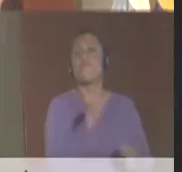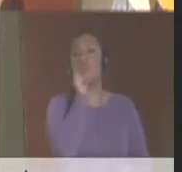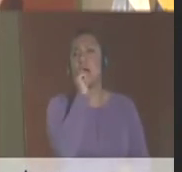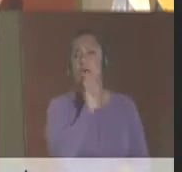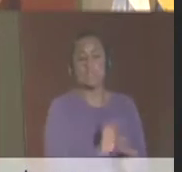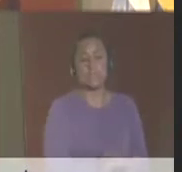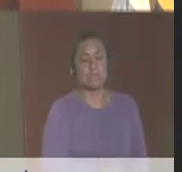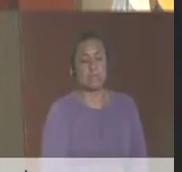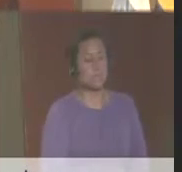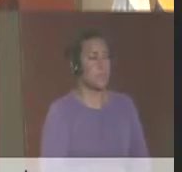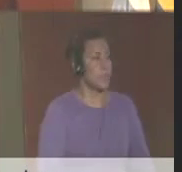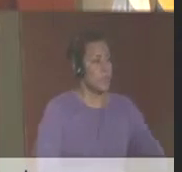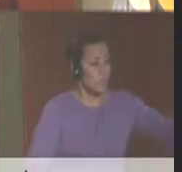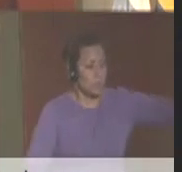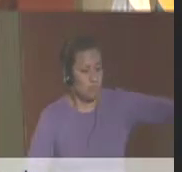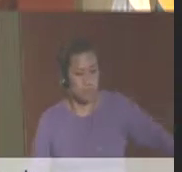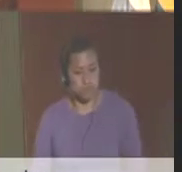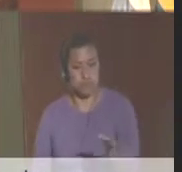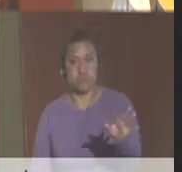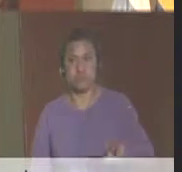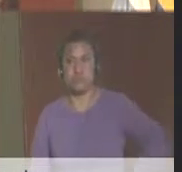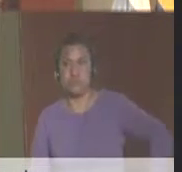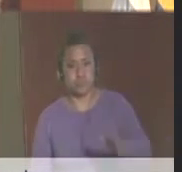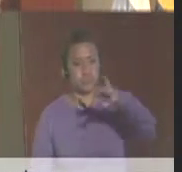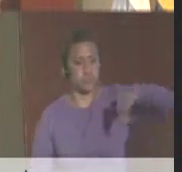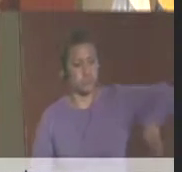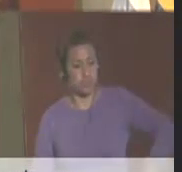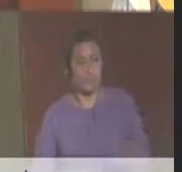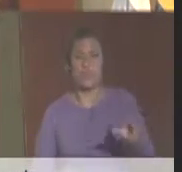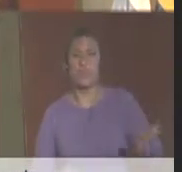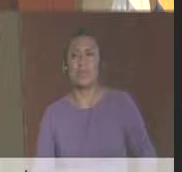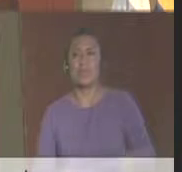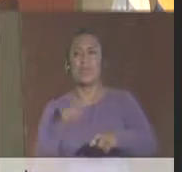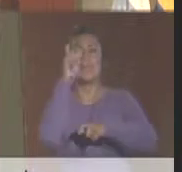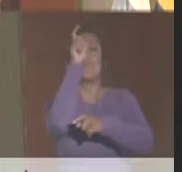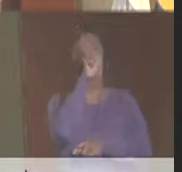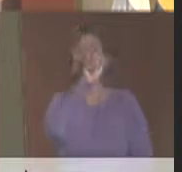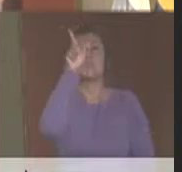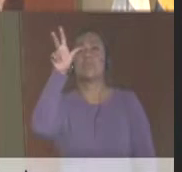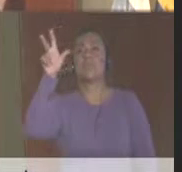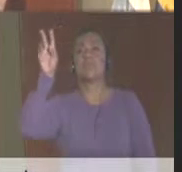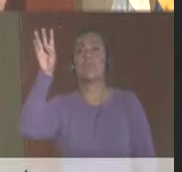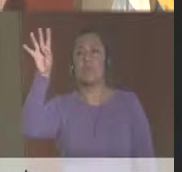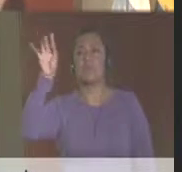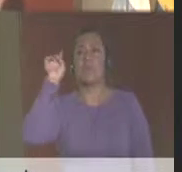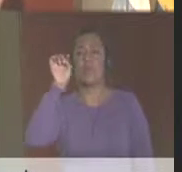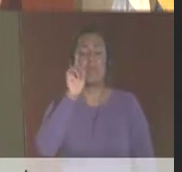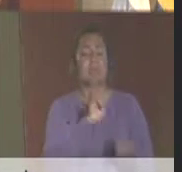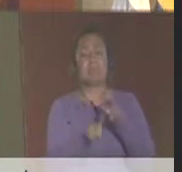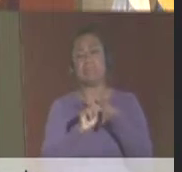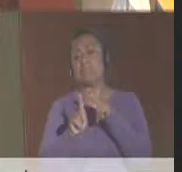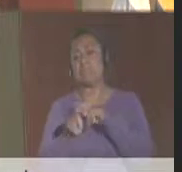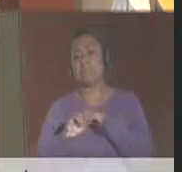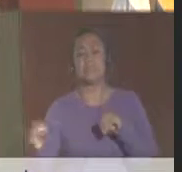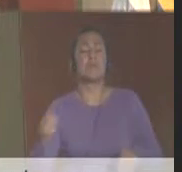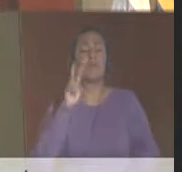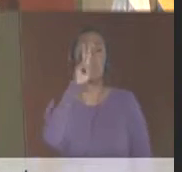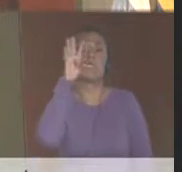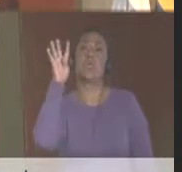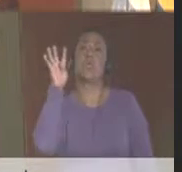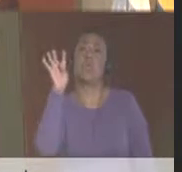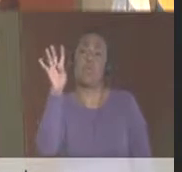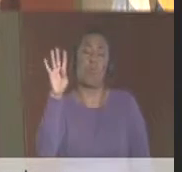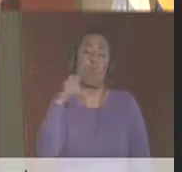of an unfinished work, created some problem, and we had to evacuate